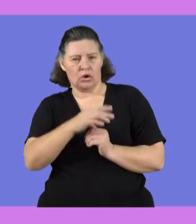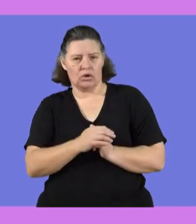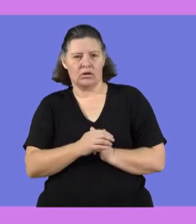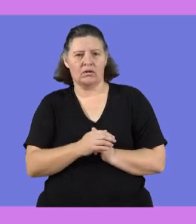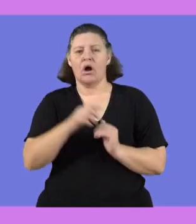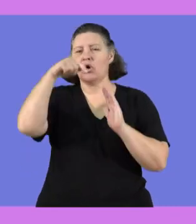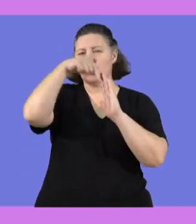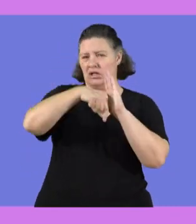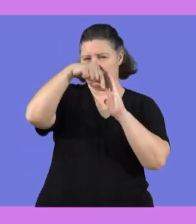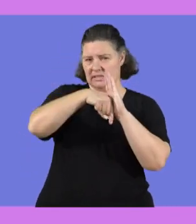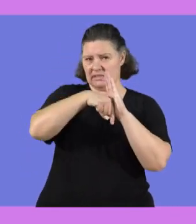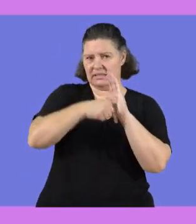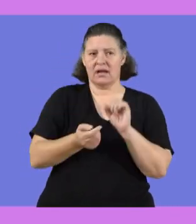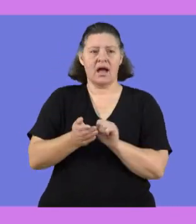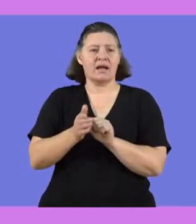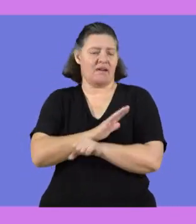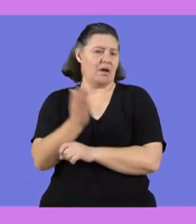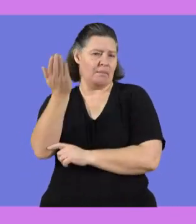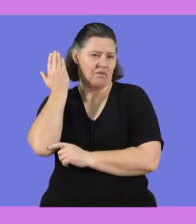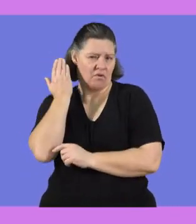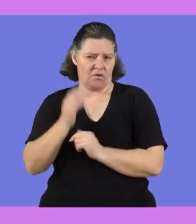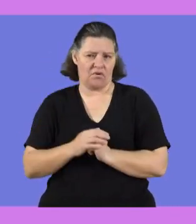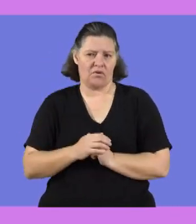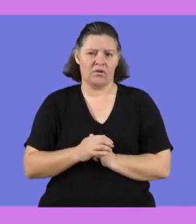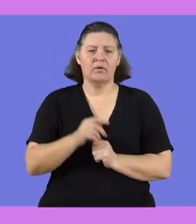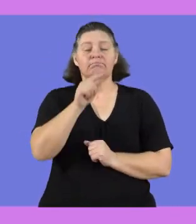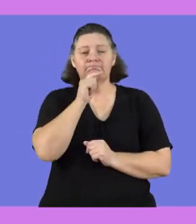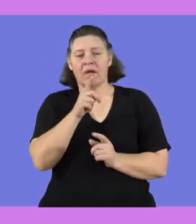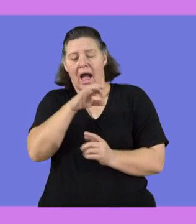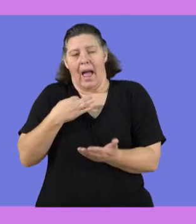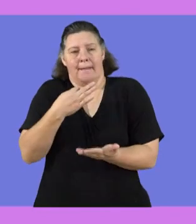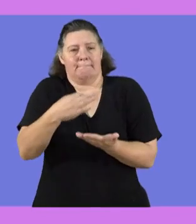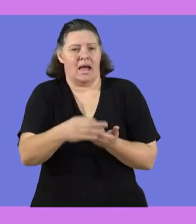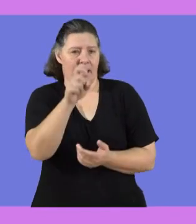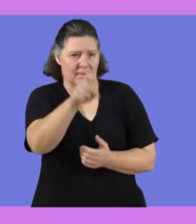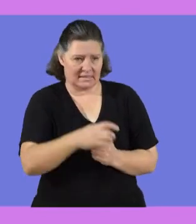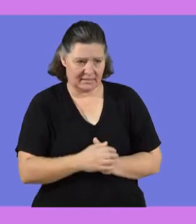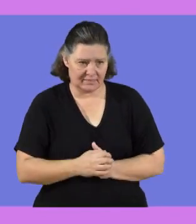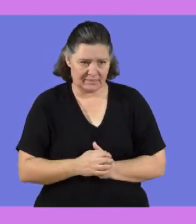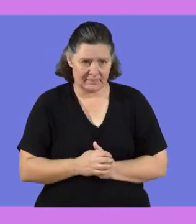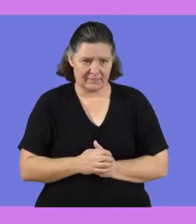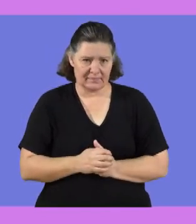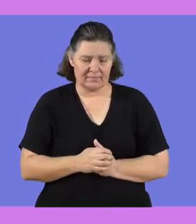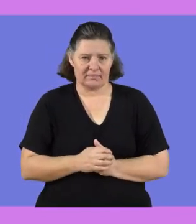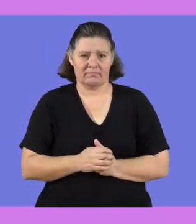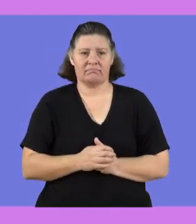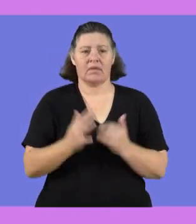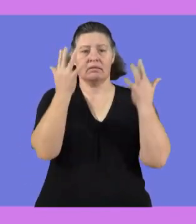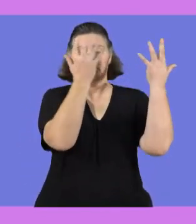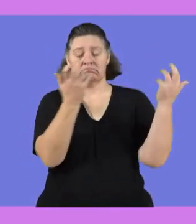have a look at the content that you covered previously that we need to apply in this section.